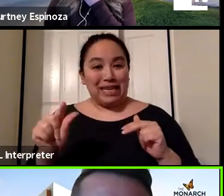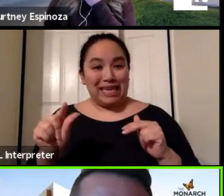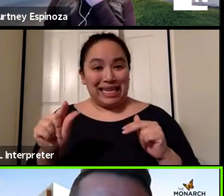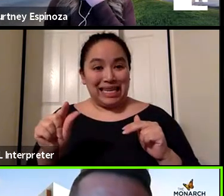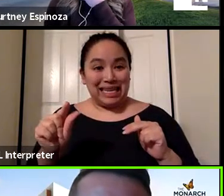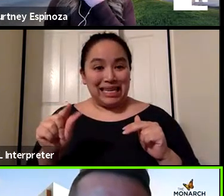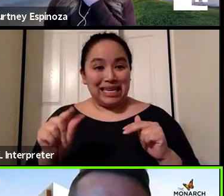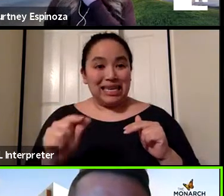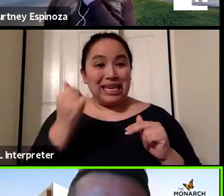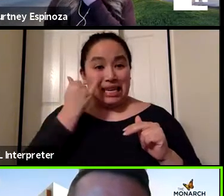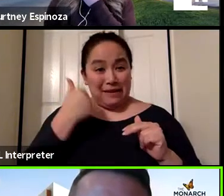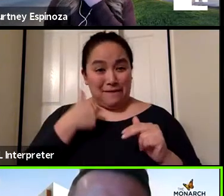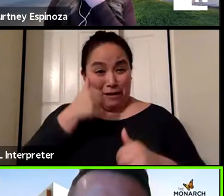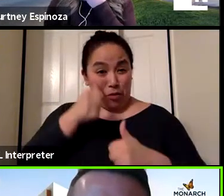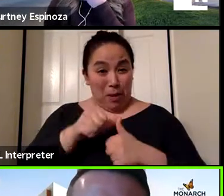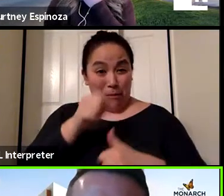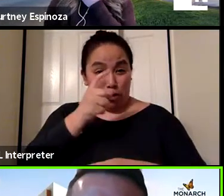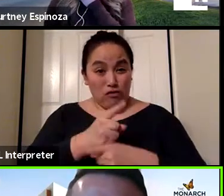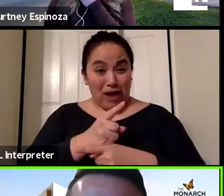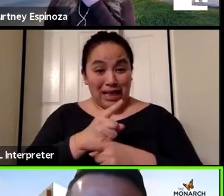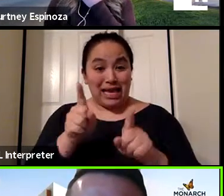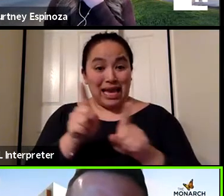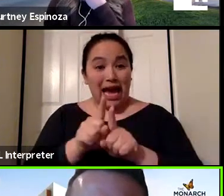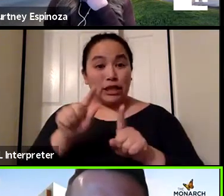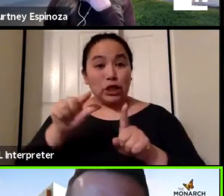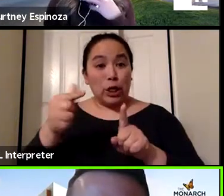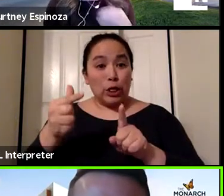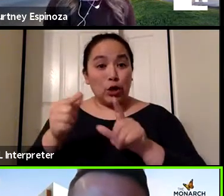as the third party,